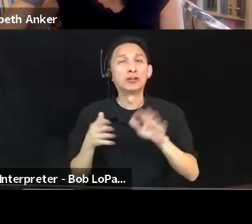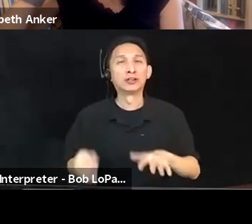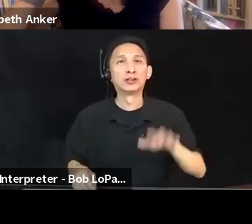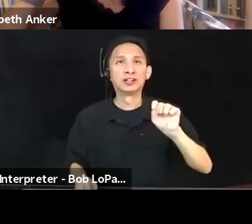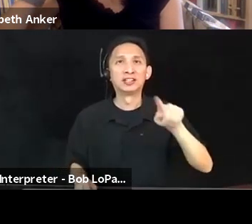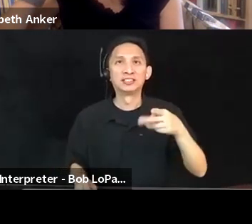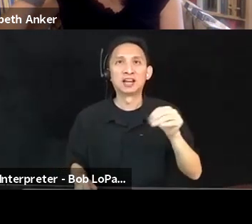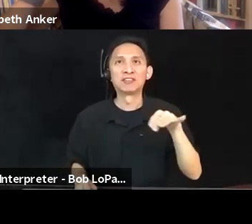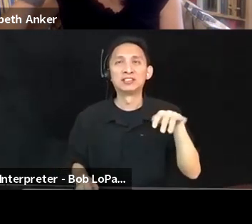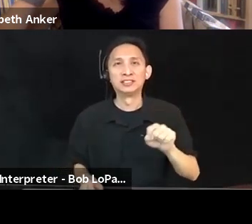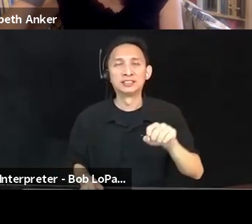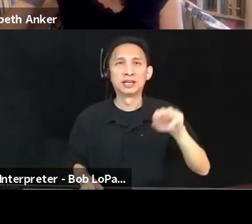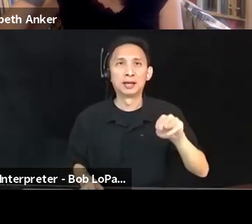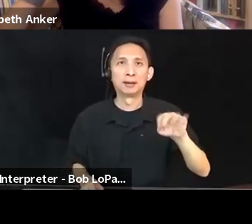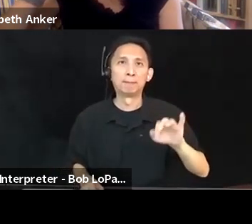Smith.